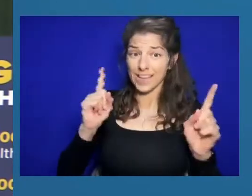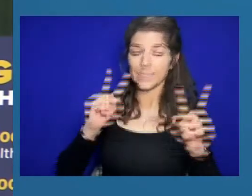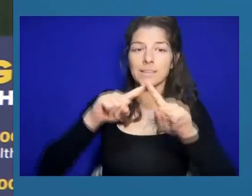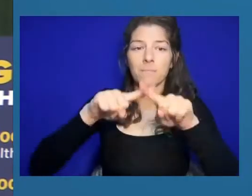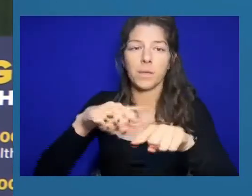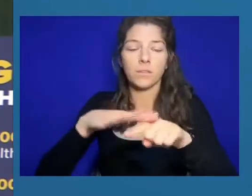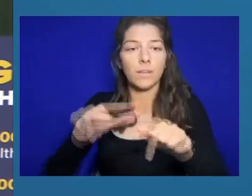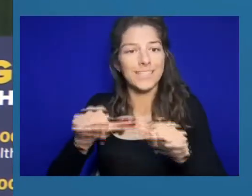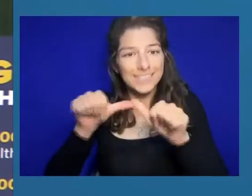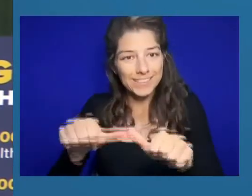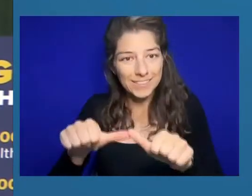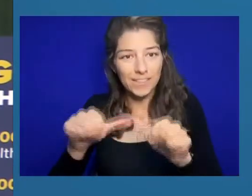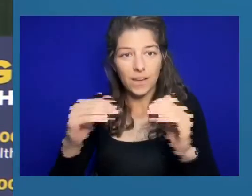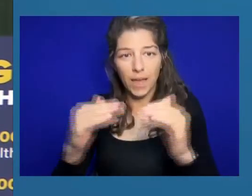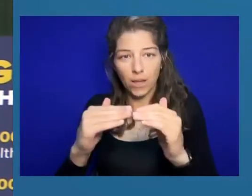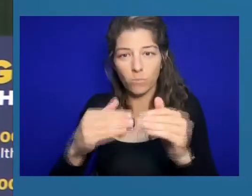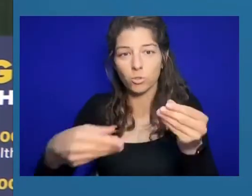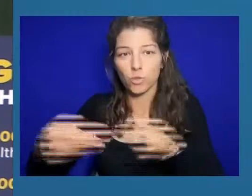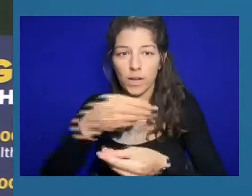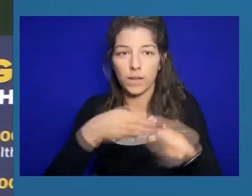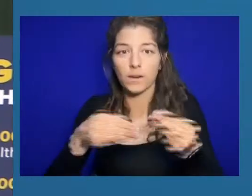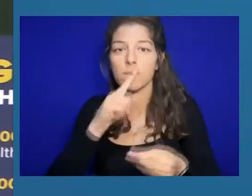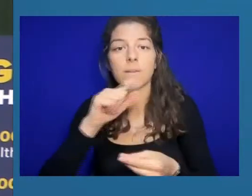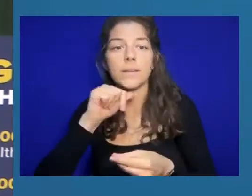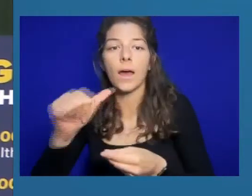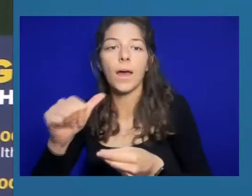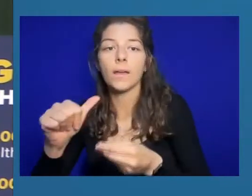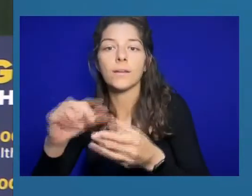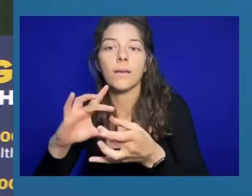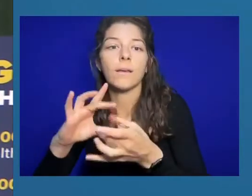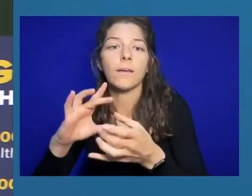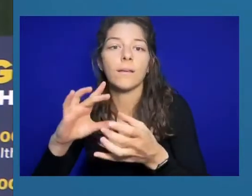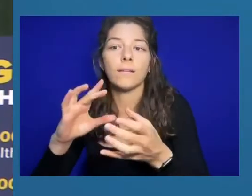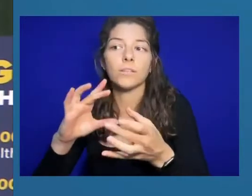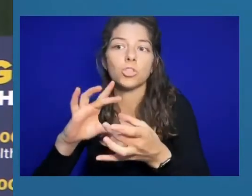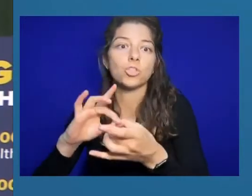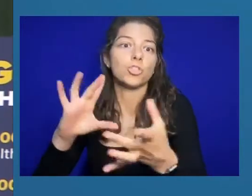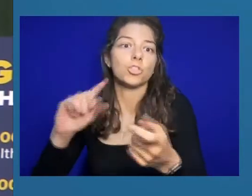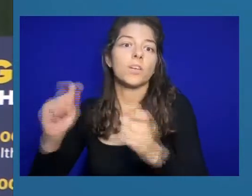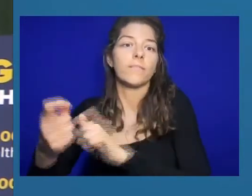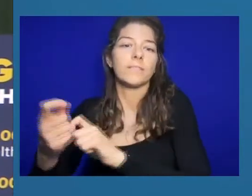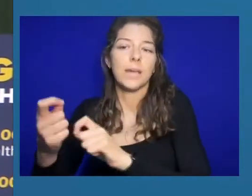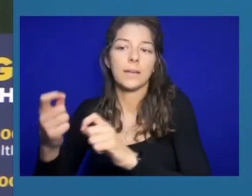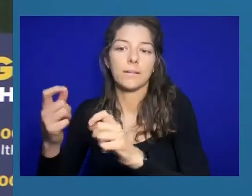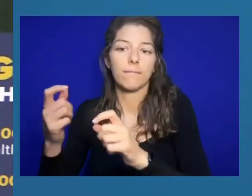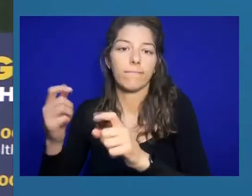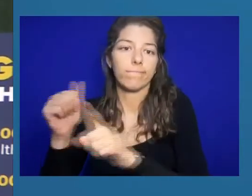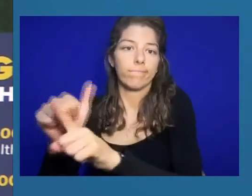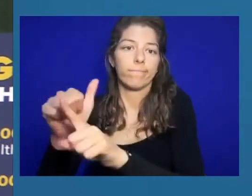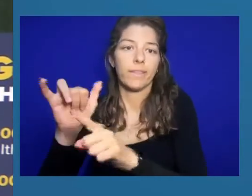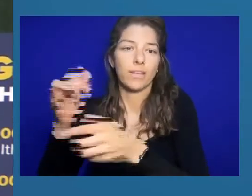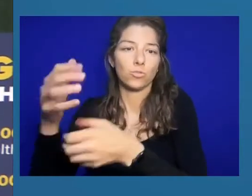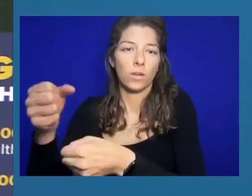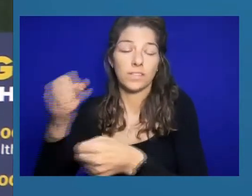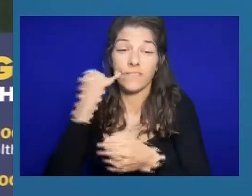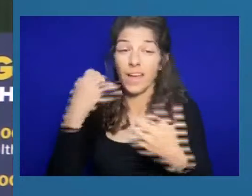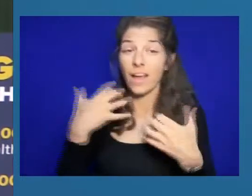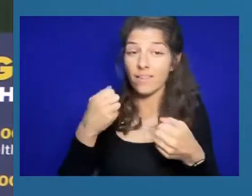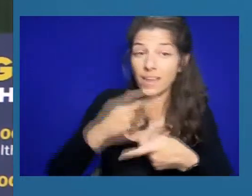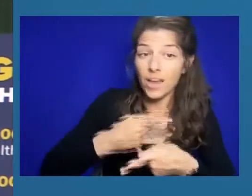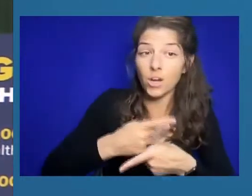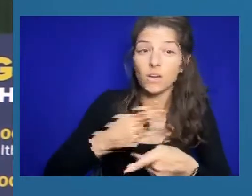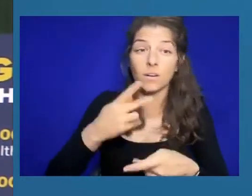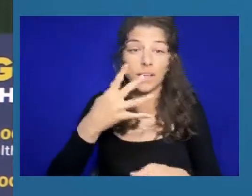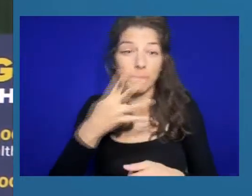consistent, equitable trade, not abrupt policy shifts that undermine that trust. Whether it's healthcare, immigration,